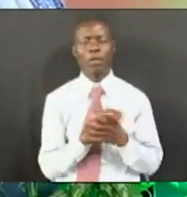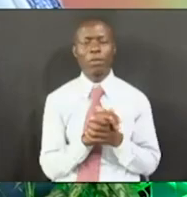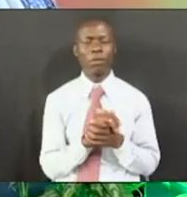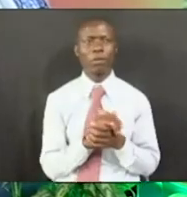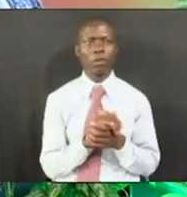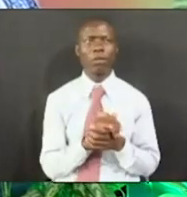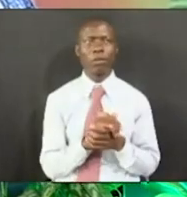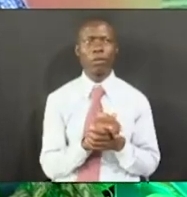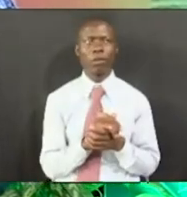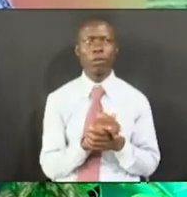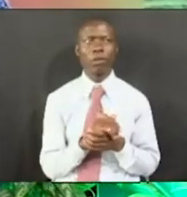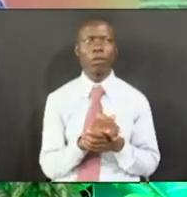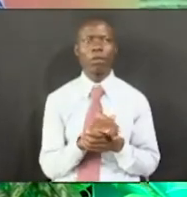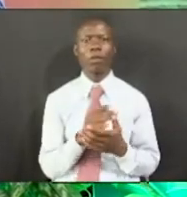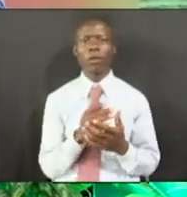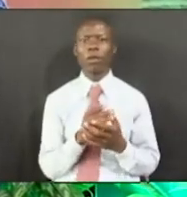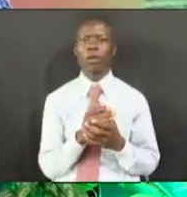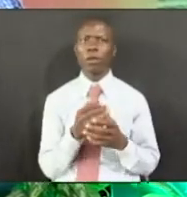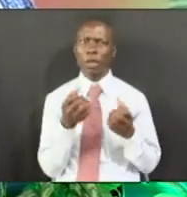Is this thing working?